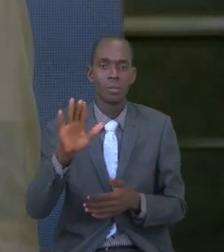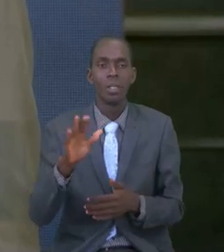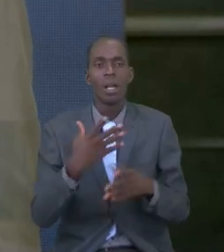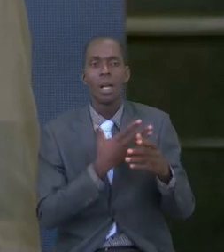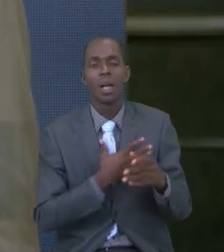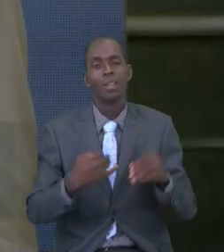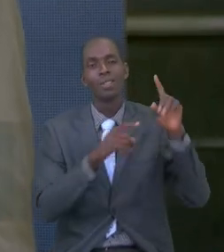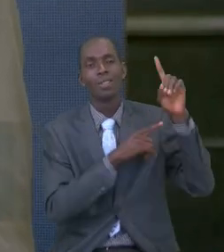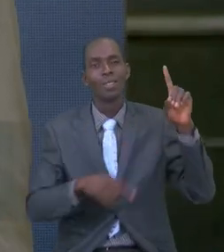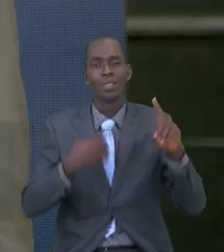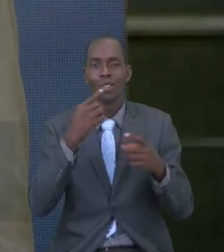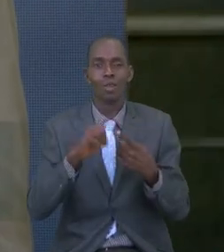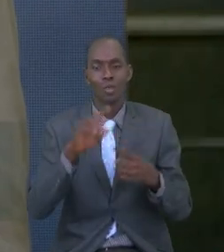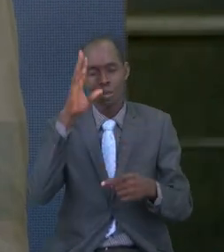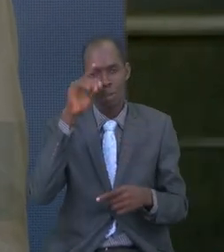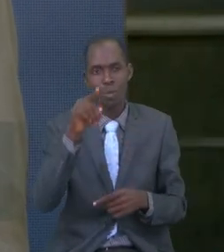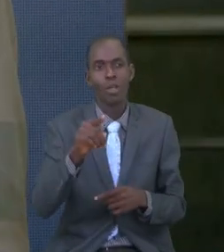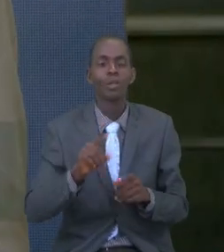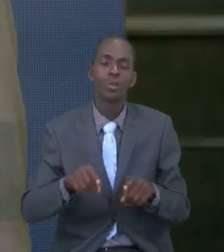unto him, go,